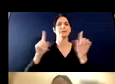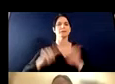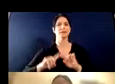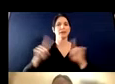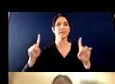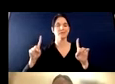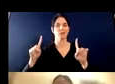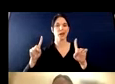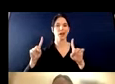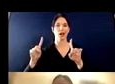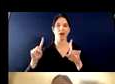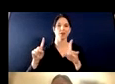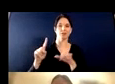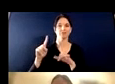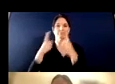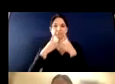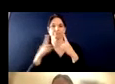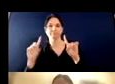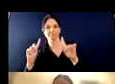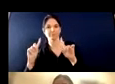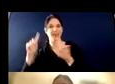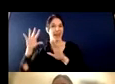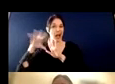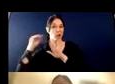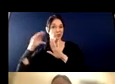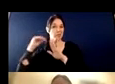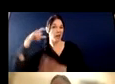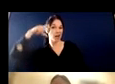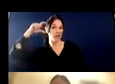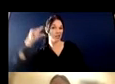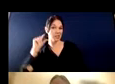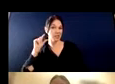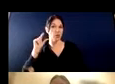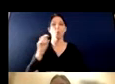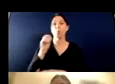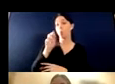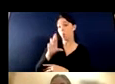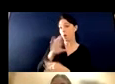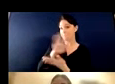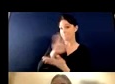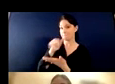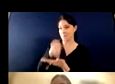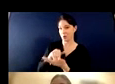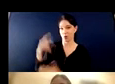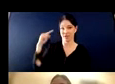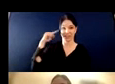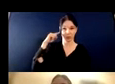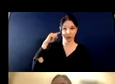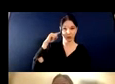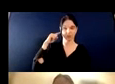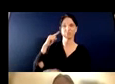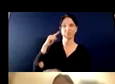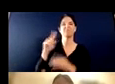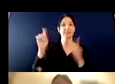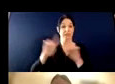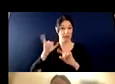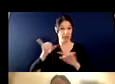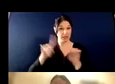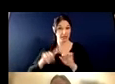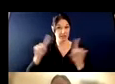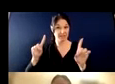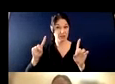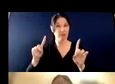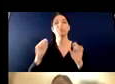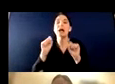or the anatomy of the outer ear or the middle ear. A conductive hearing difference can be temporary,